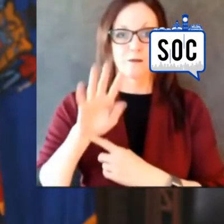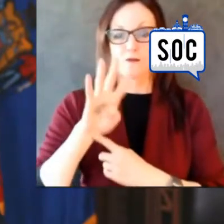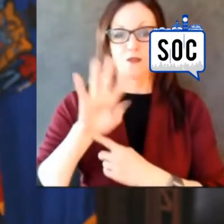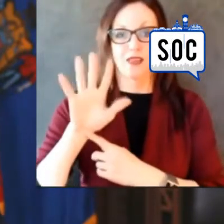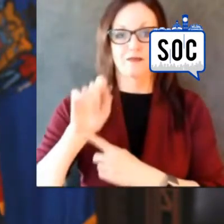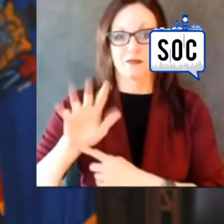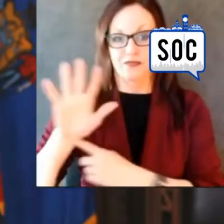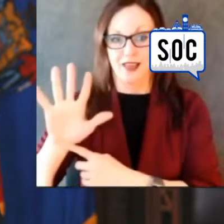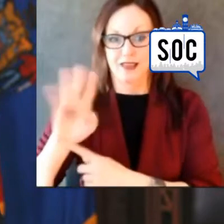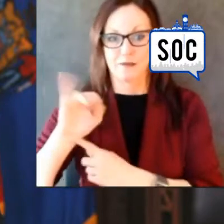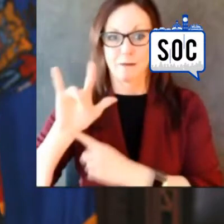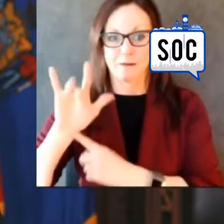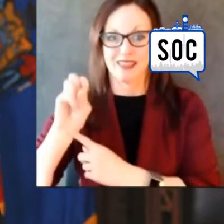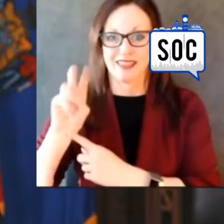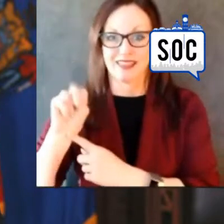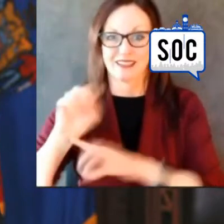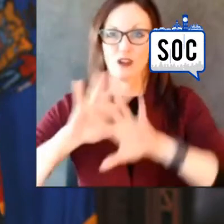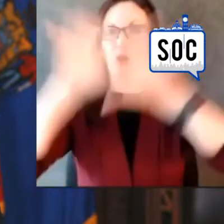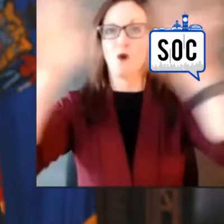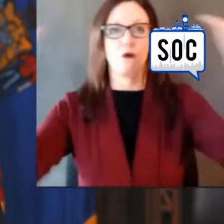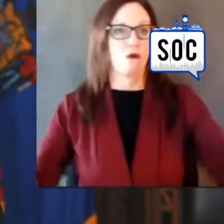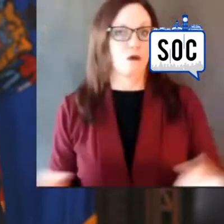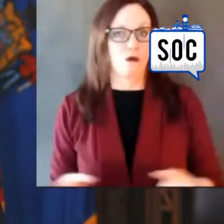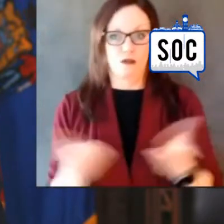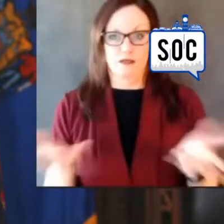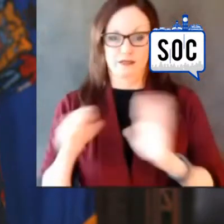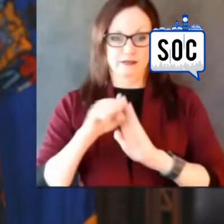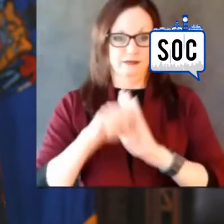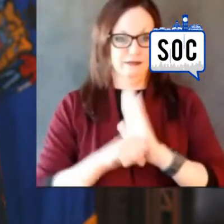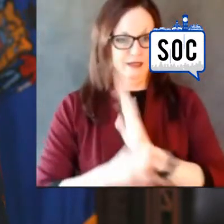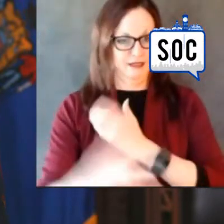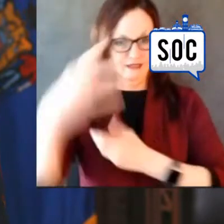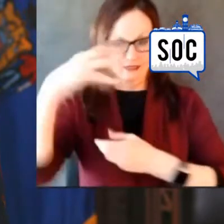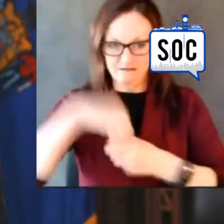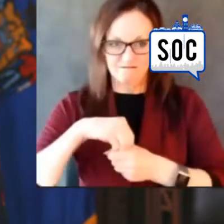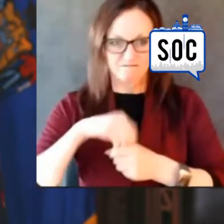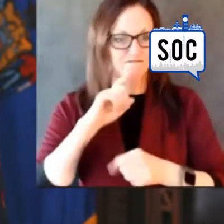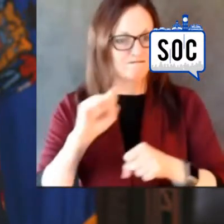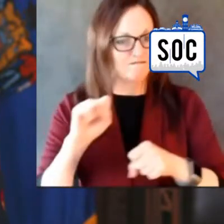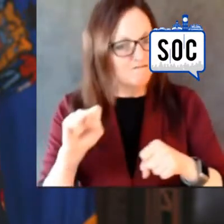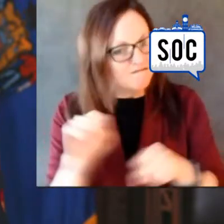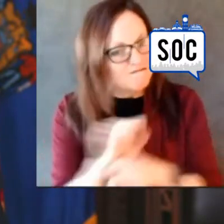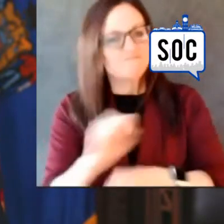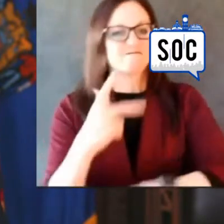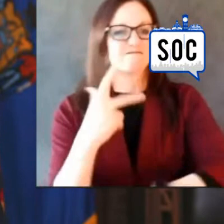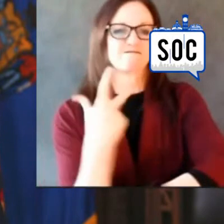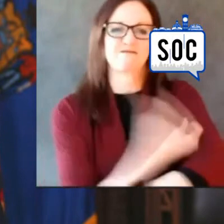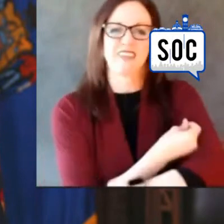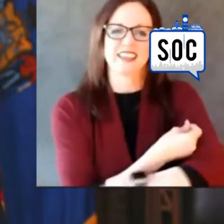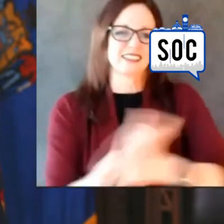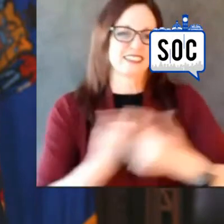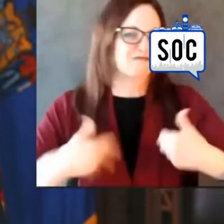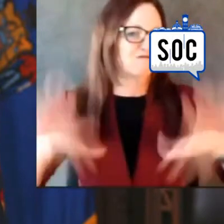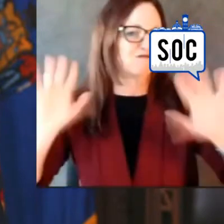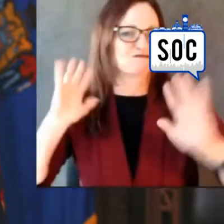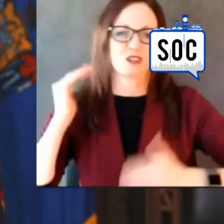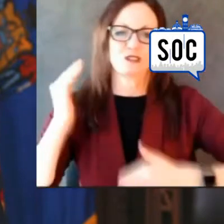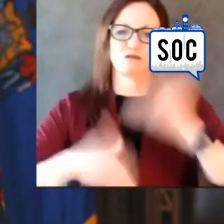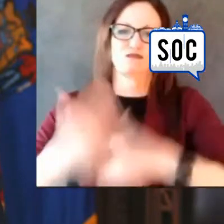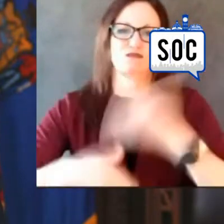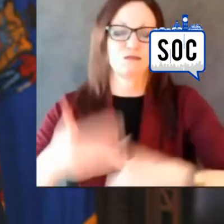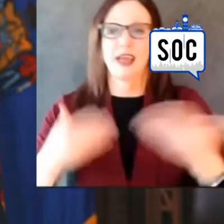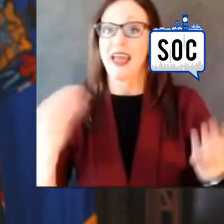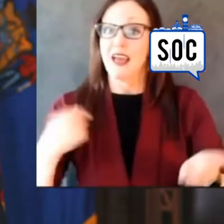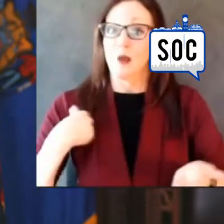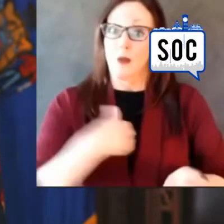4.5 million of those doses right here in Wisconsin. Folks, this is really great news, and we're headed in the right direction, but I know we